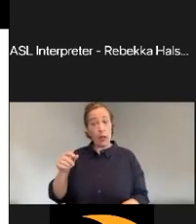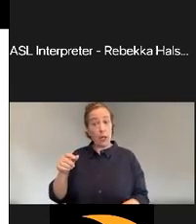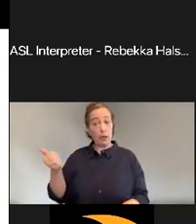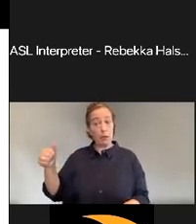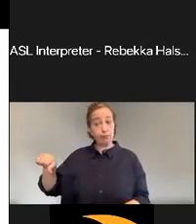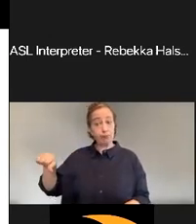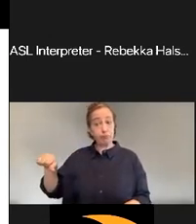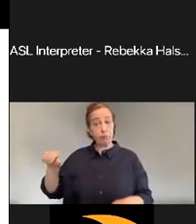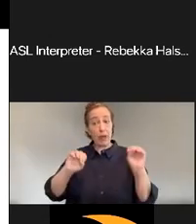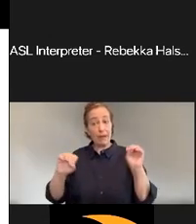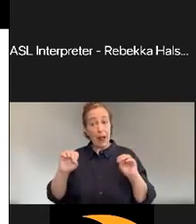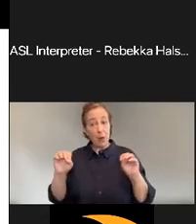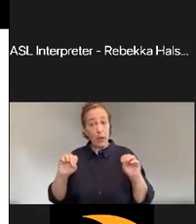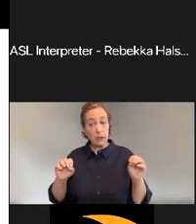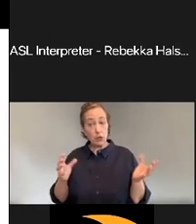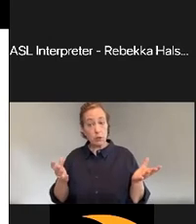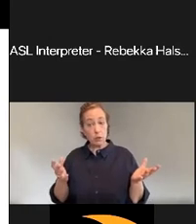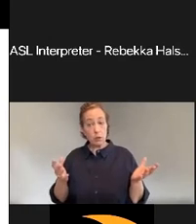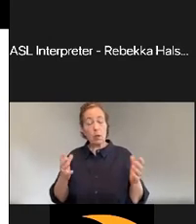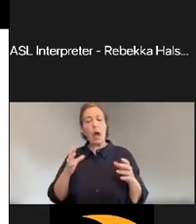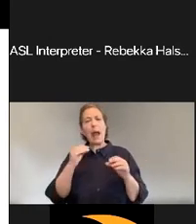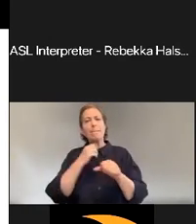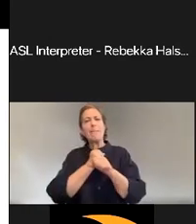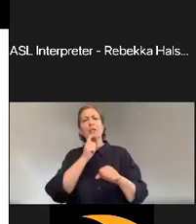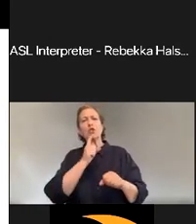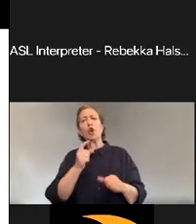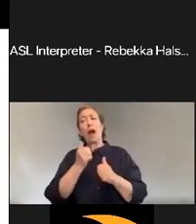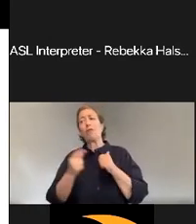whether all of the facts that are alleged in the complaint